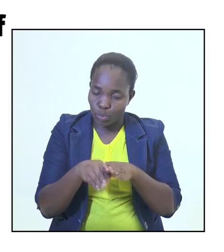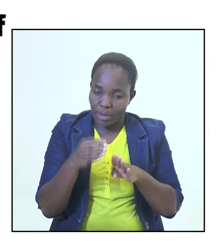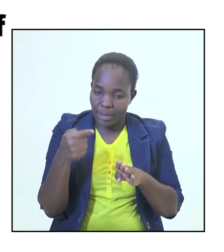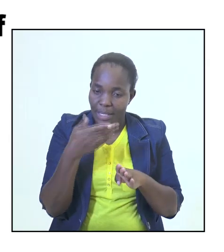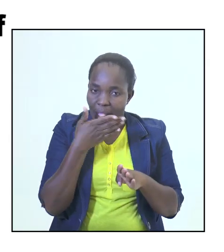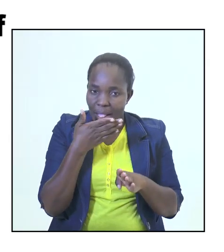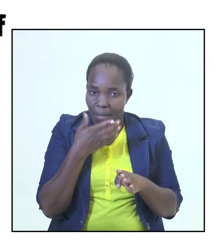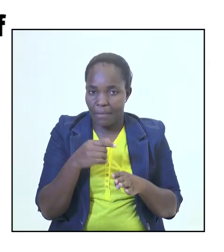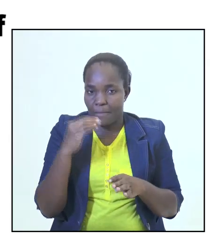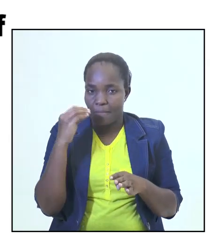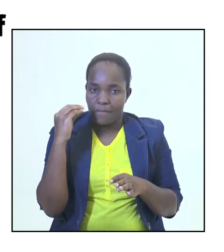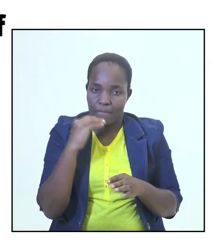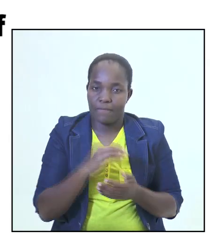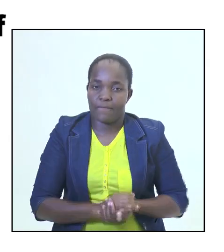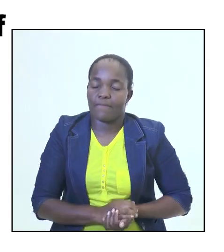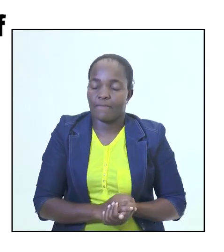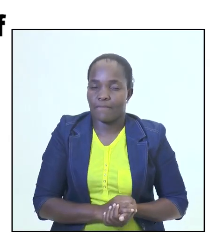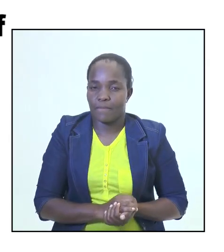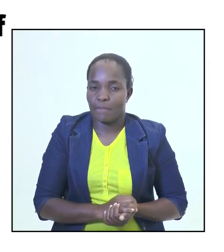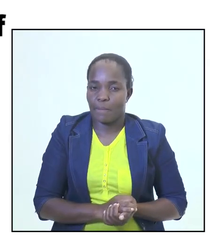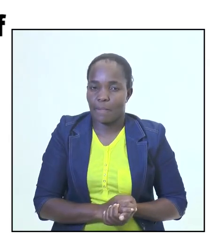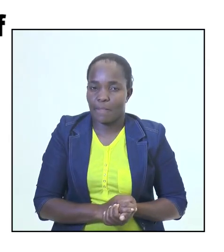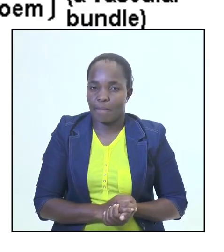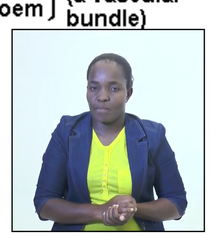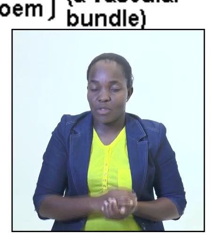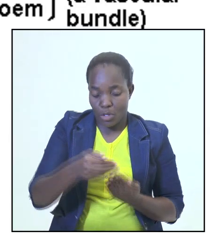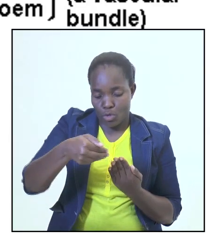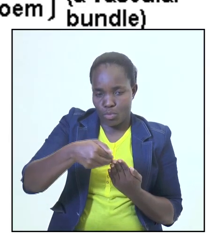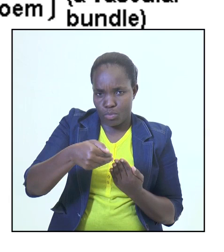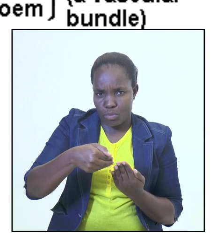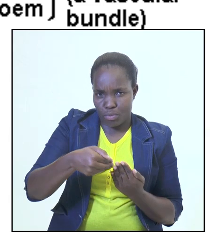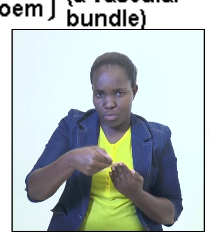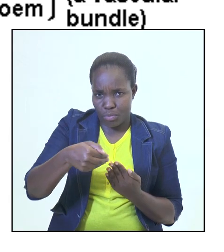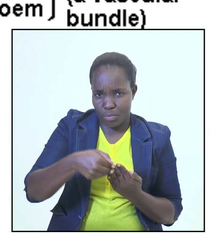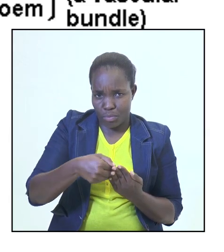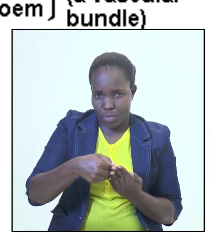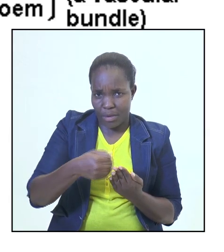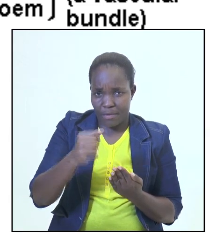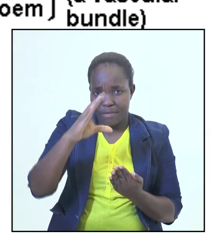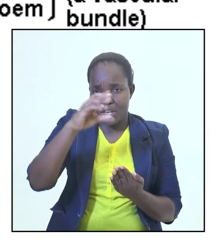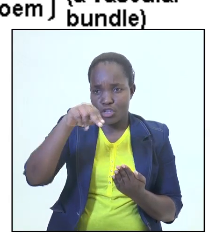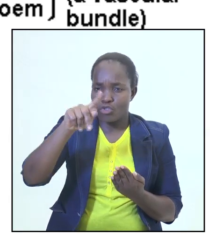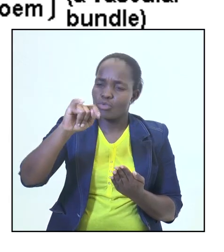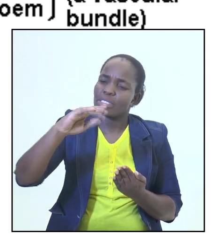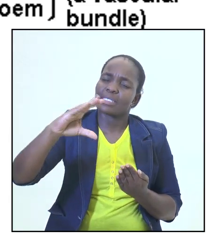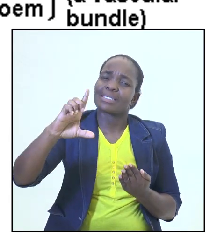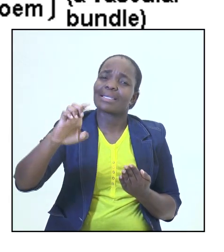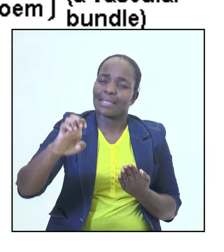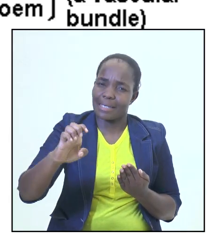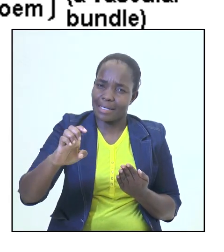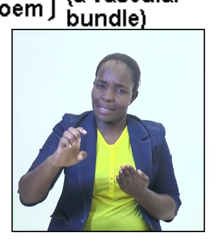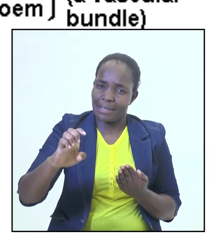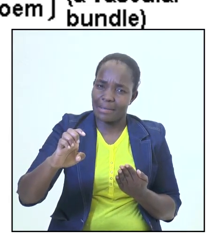food. The internal leaf structure consists of the cuticle. This is a